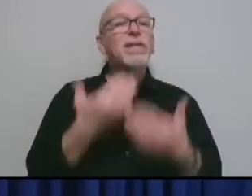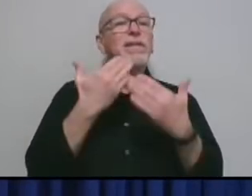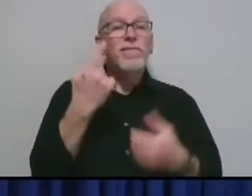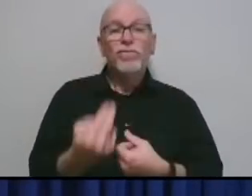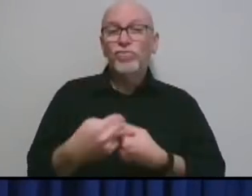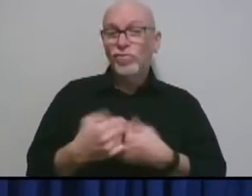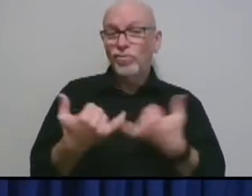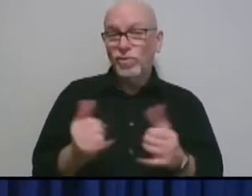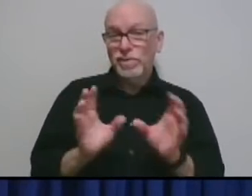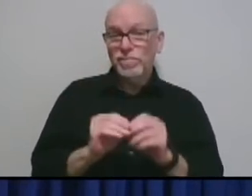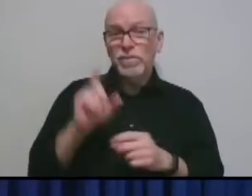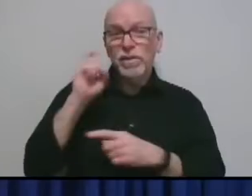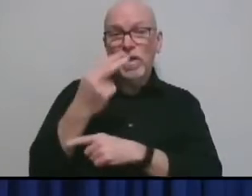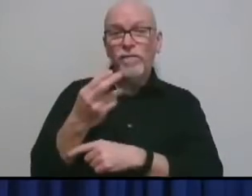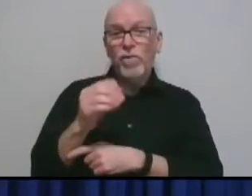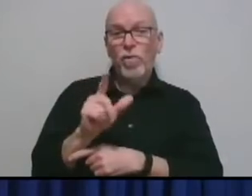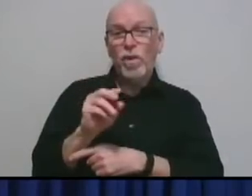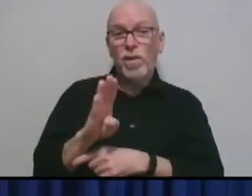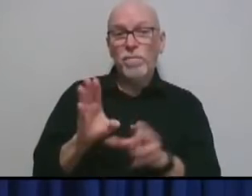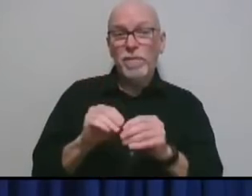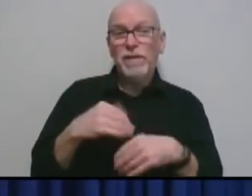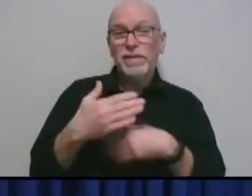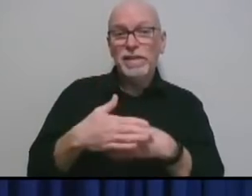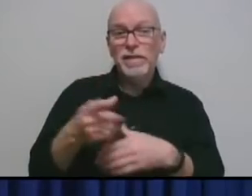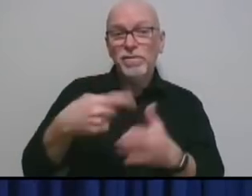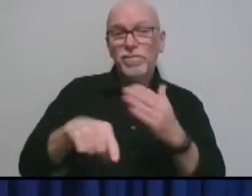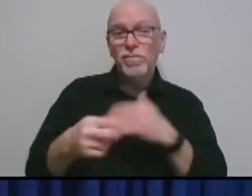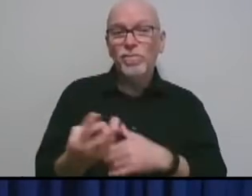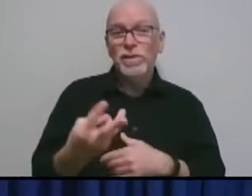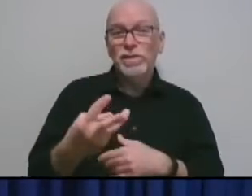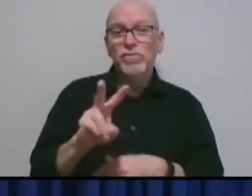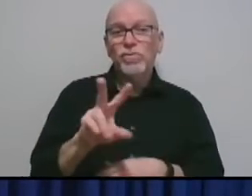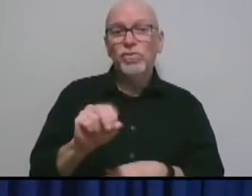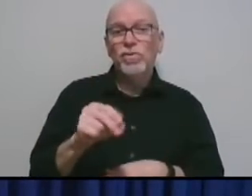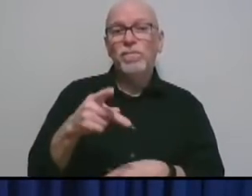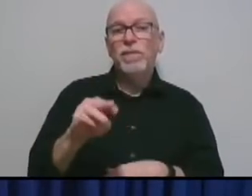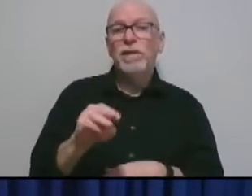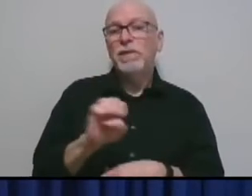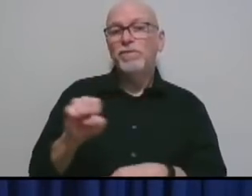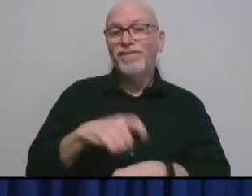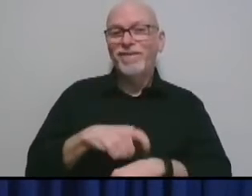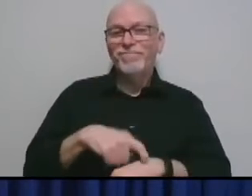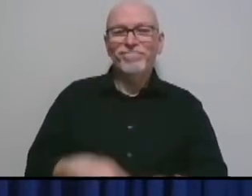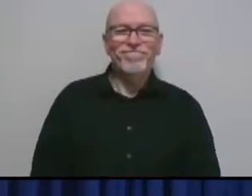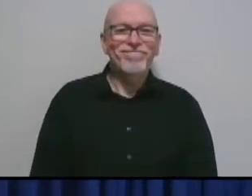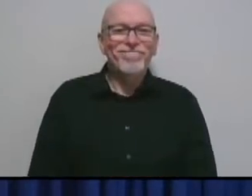briefing. Governor Holcomb's next briefing will be next Wednesday at 2:30 p.m. Eastern.